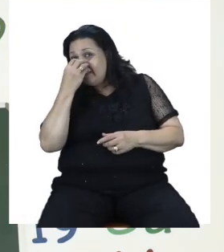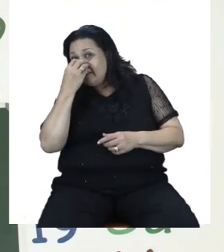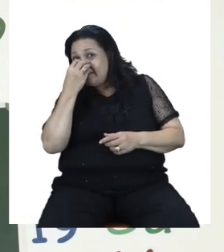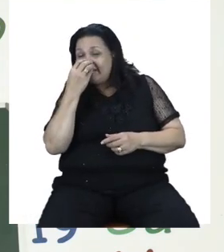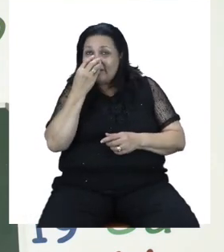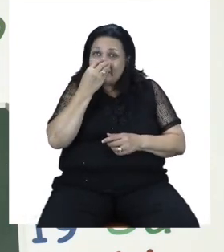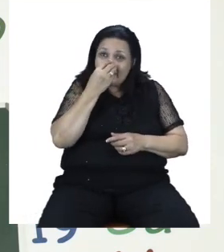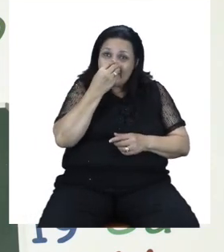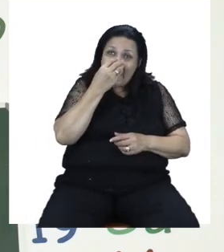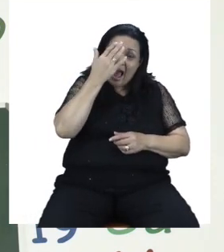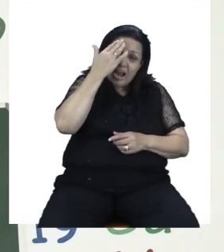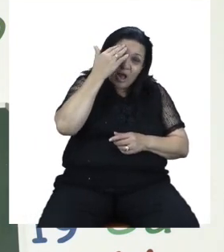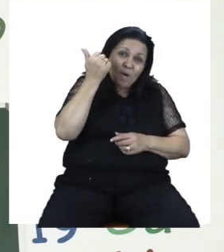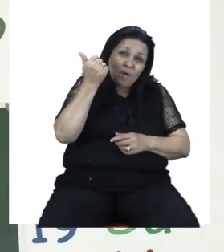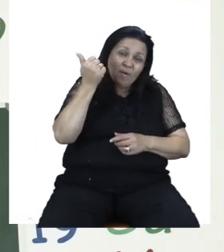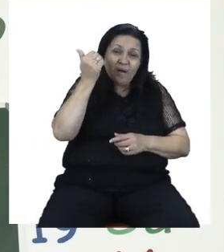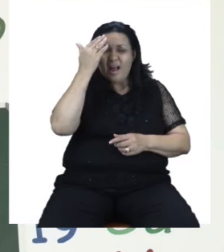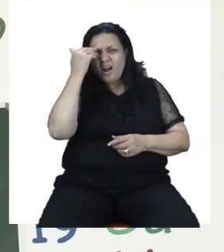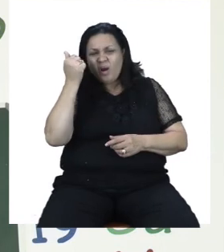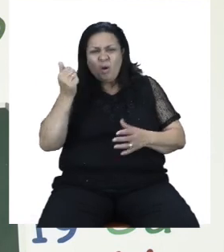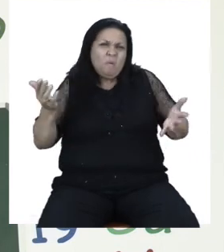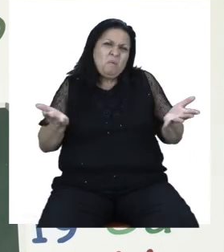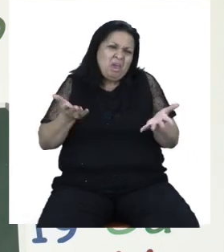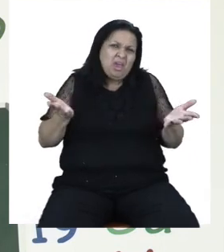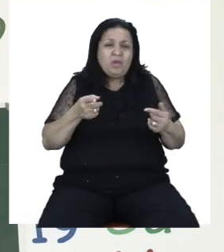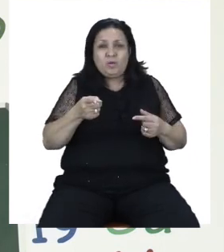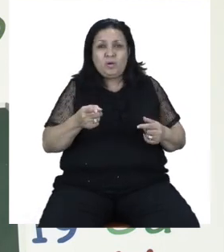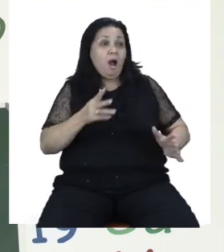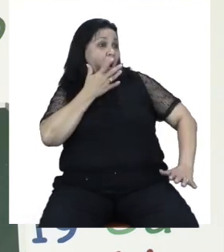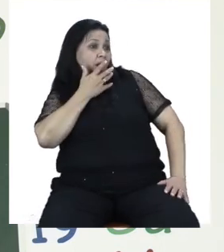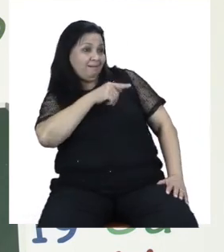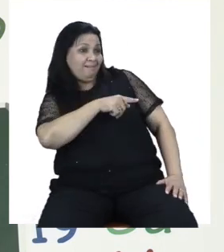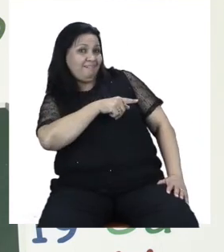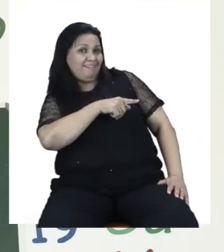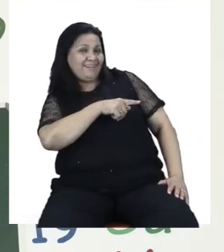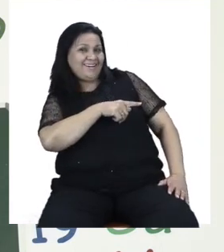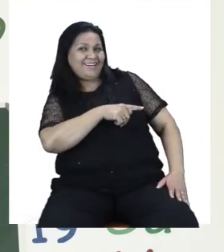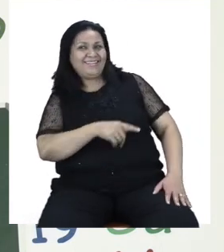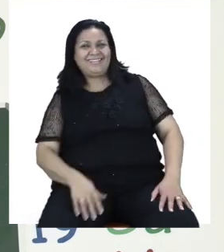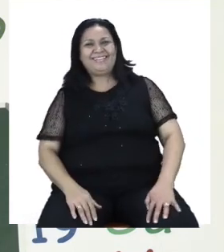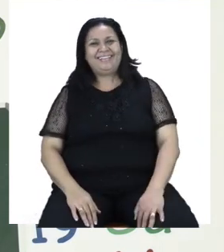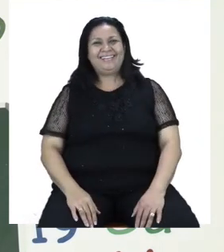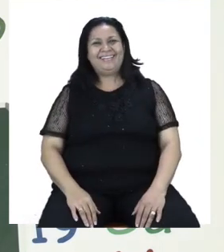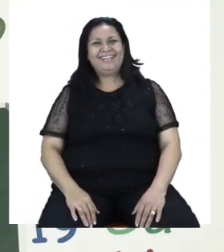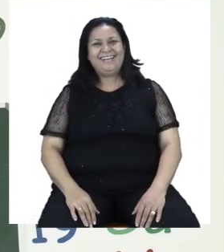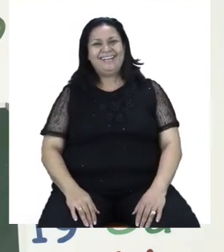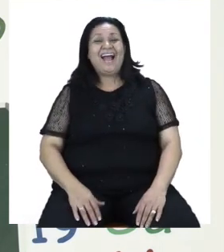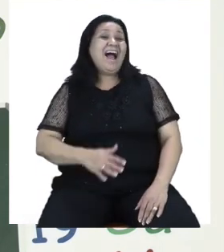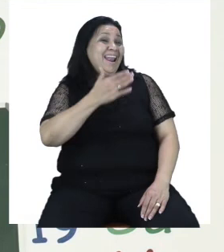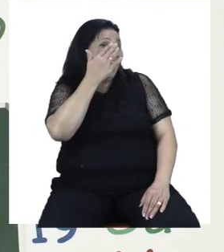Hello, Sashi! Where are you? Oh! There you are, Sashi.